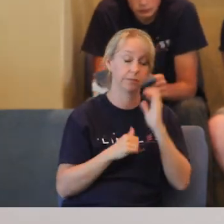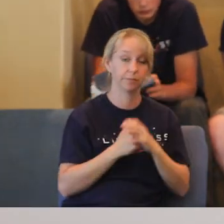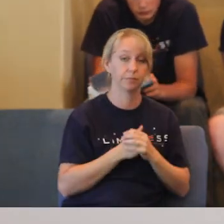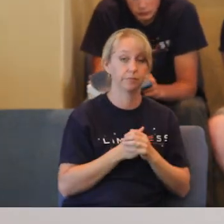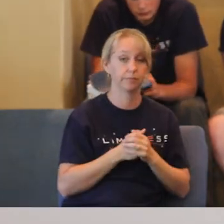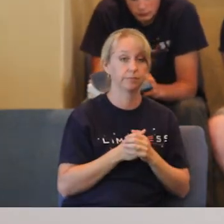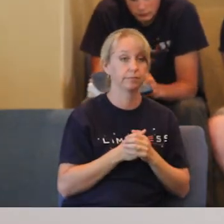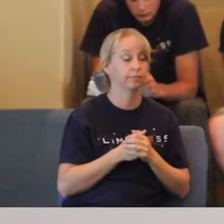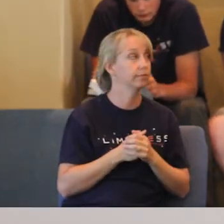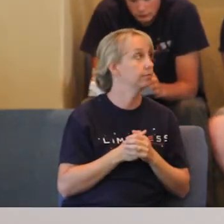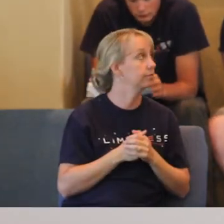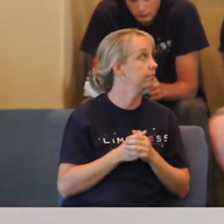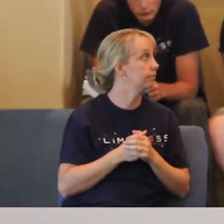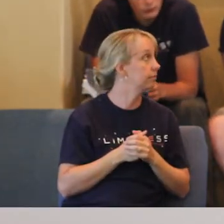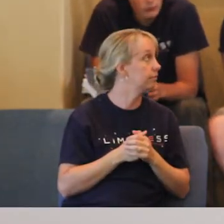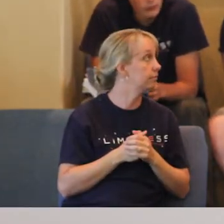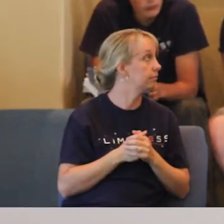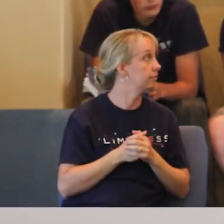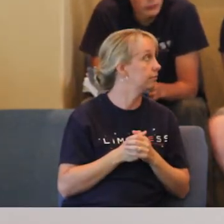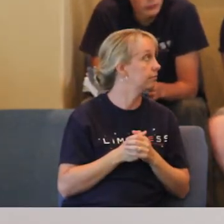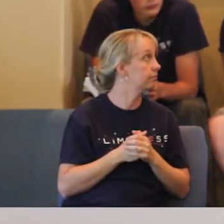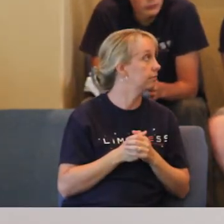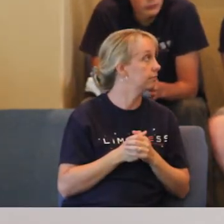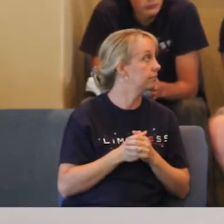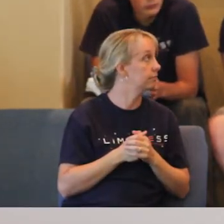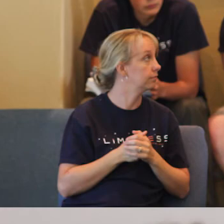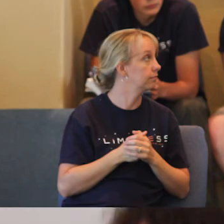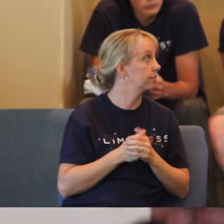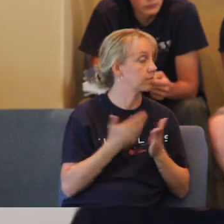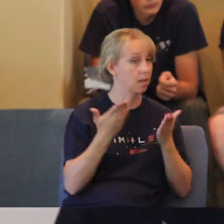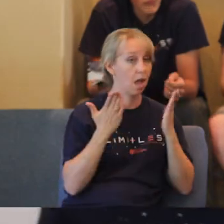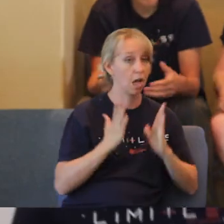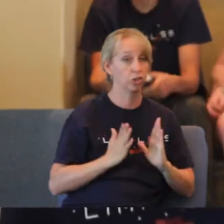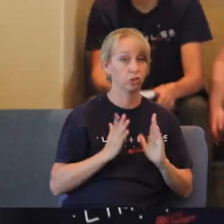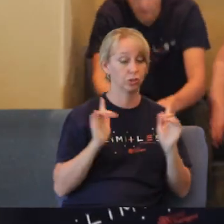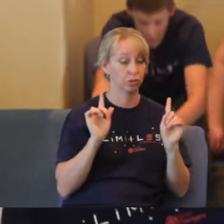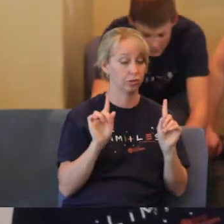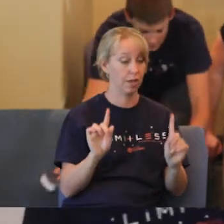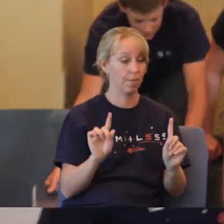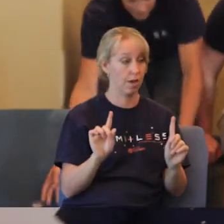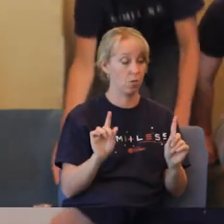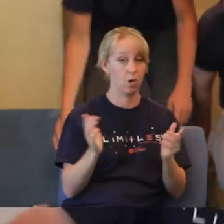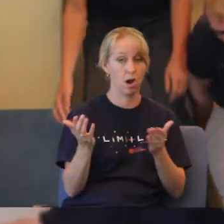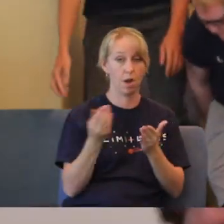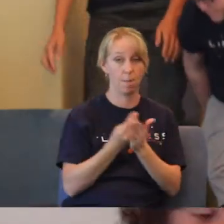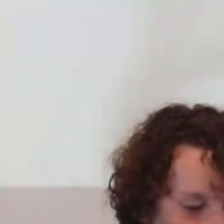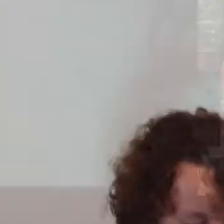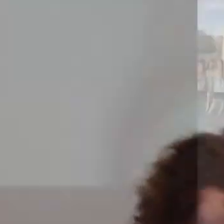All right, can I call my ushers to come forward? We'll take the morning offering.